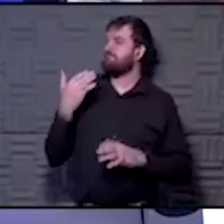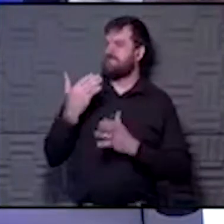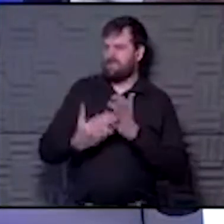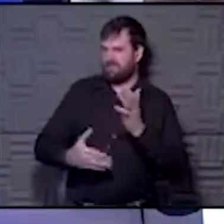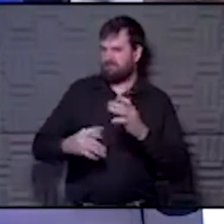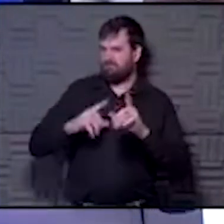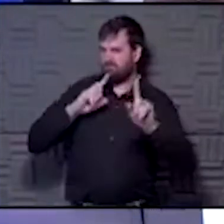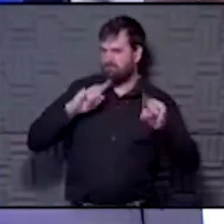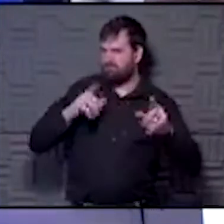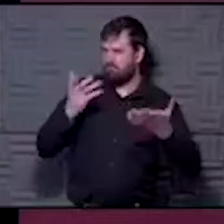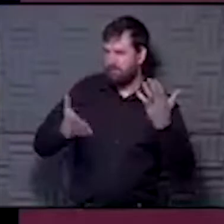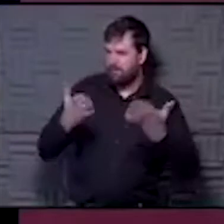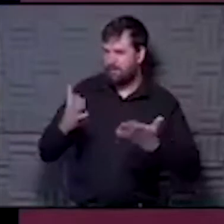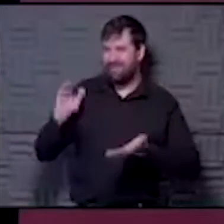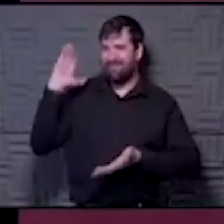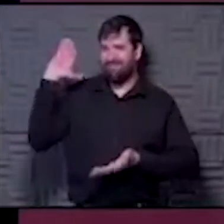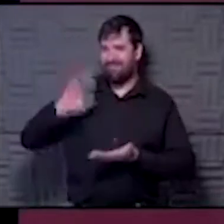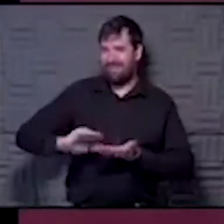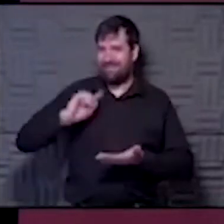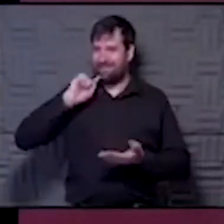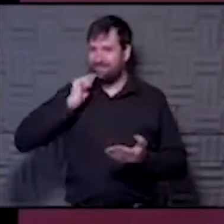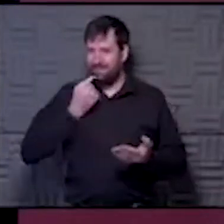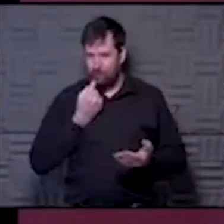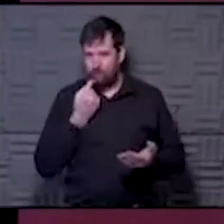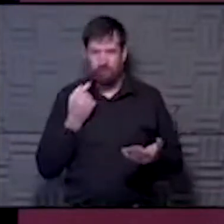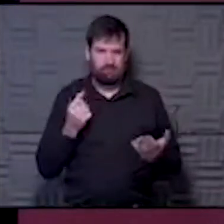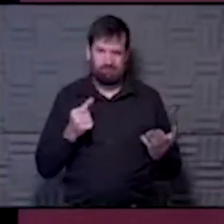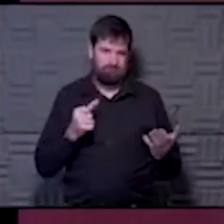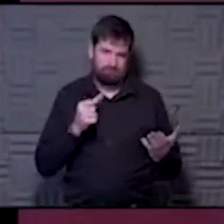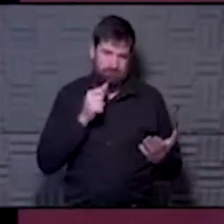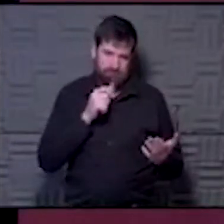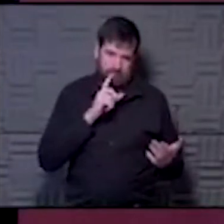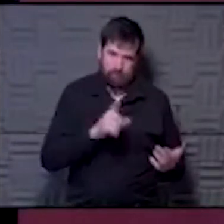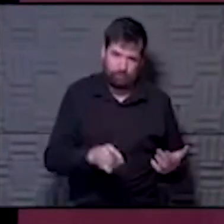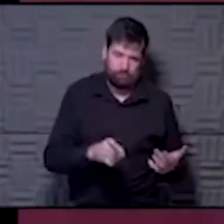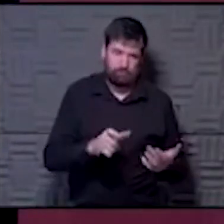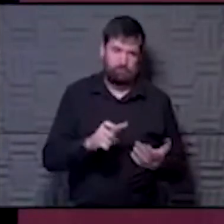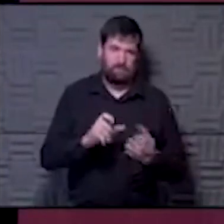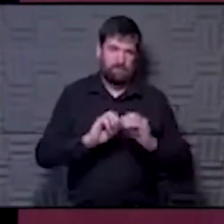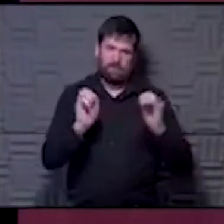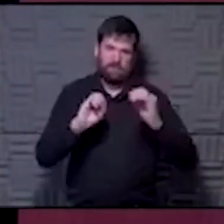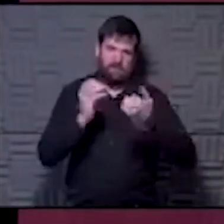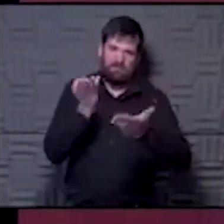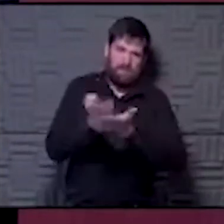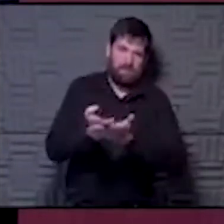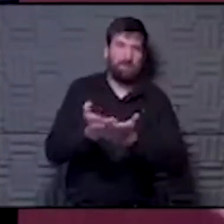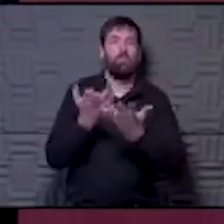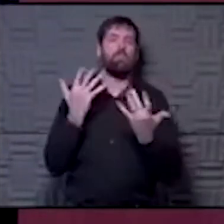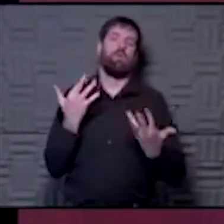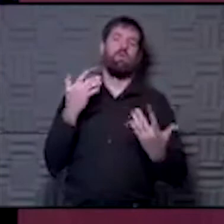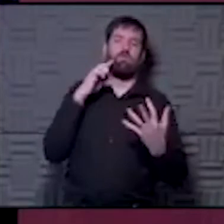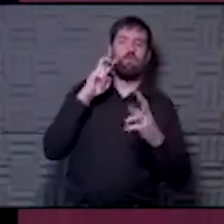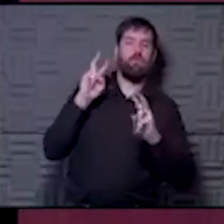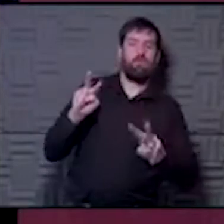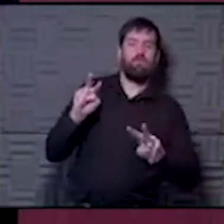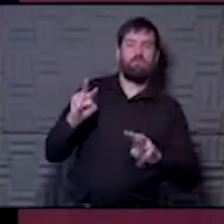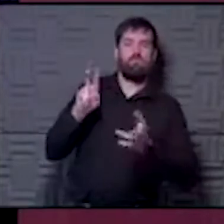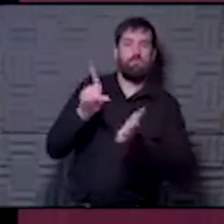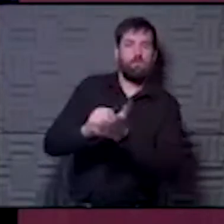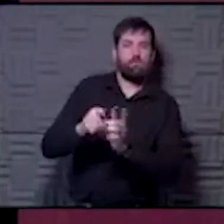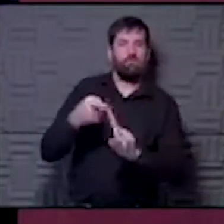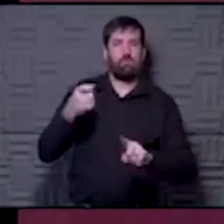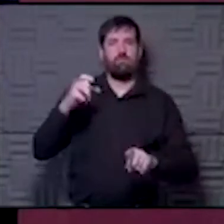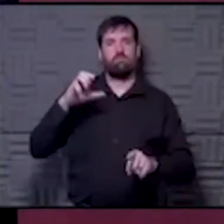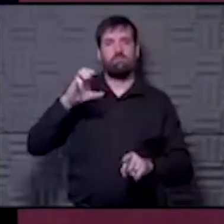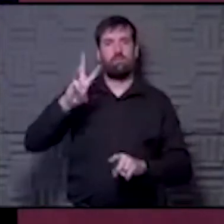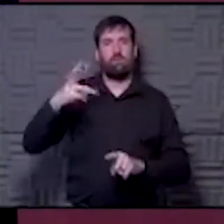reports that maybe the disease was less severe. I've not seen any further validation of that. I'm waiting for some stuff to get published by the CDC or